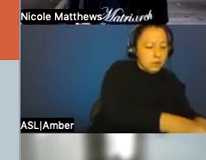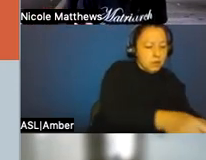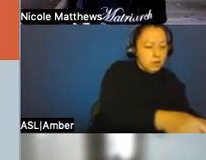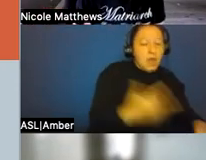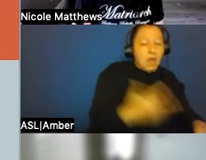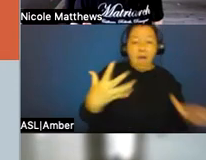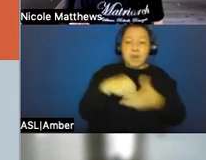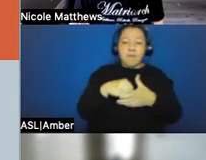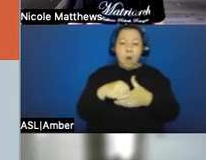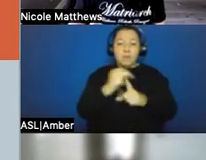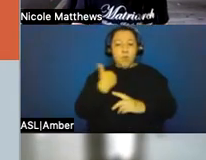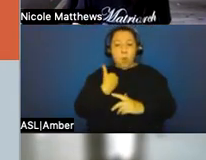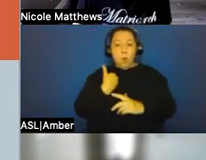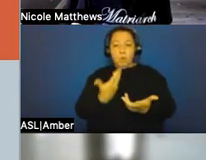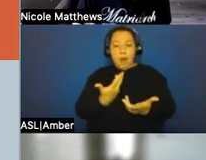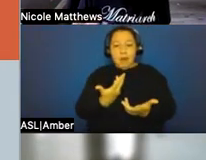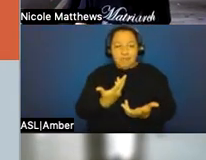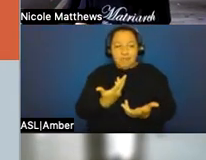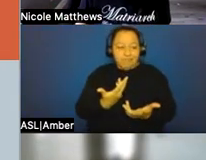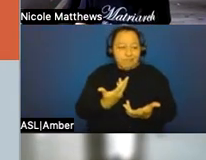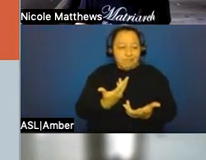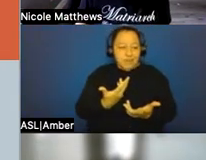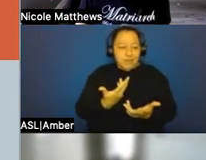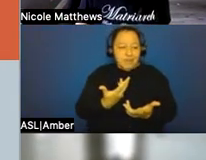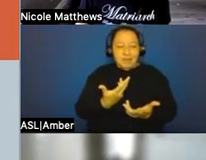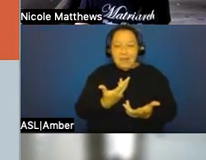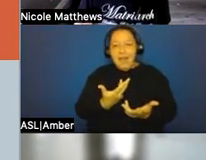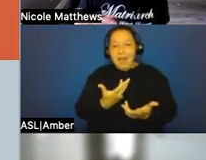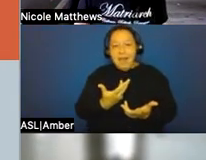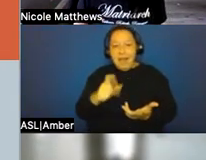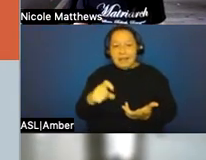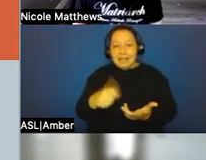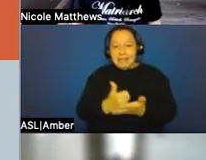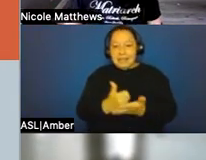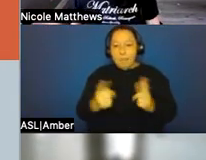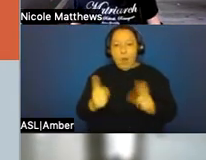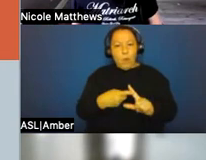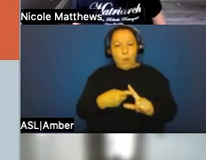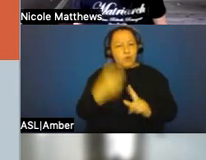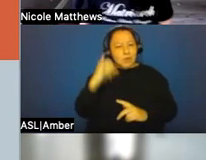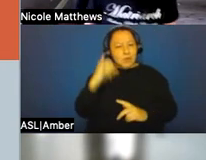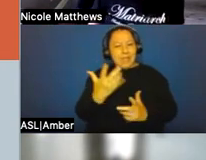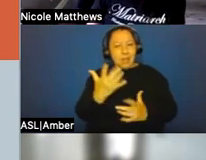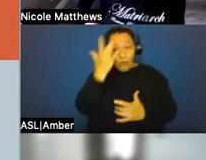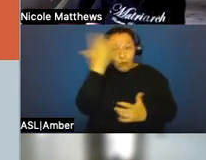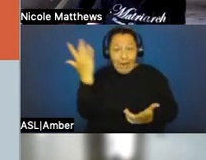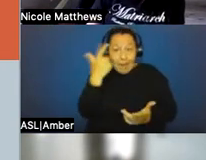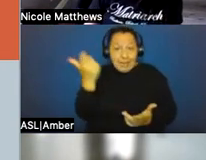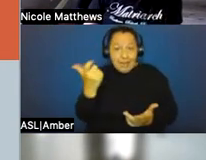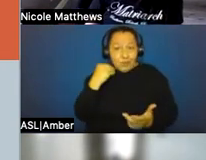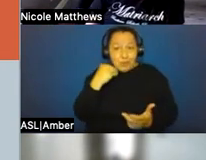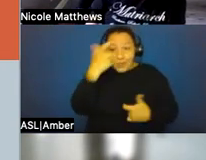it's that when you're going through it, you forget because you're going through a traumatic life